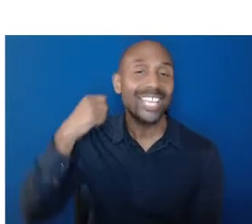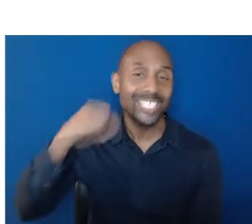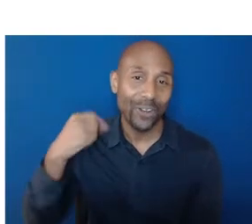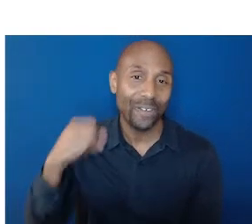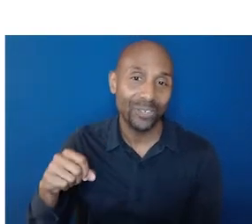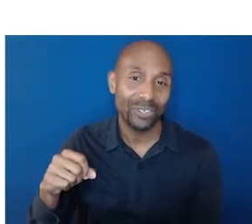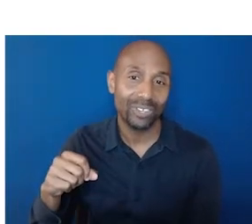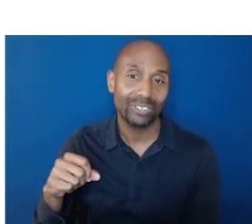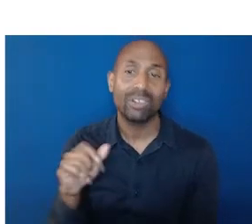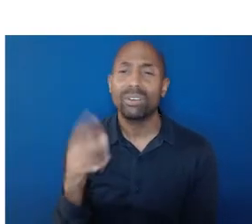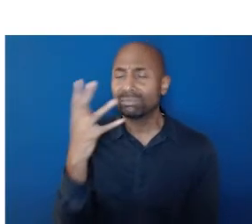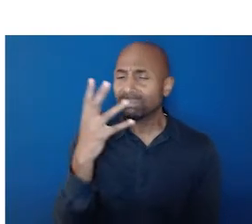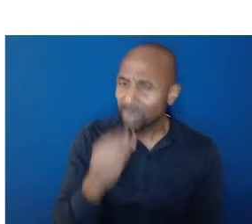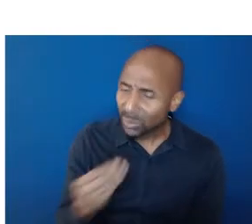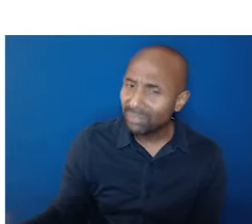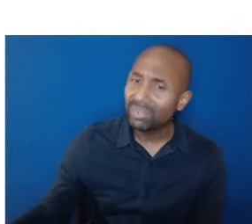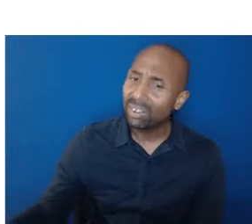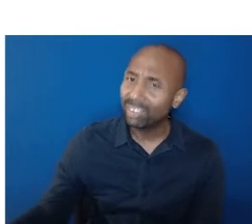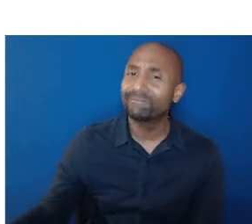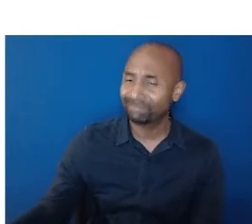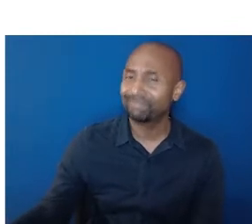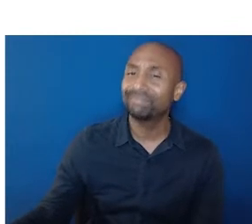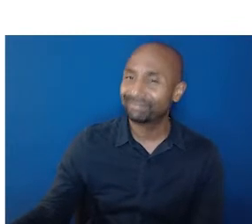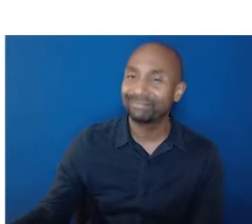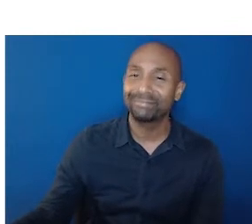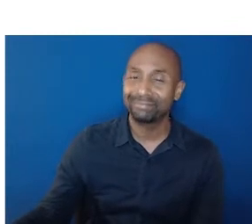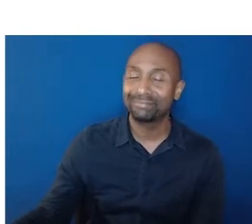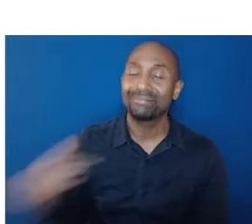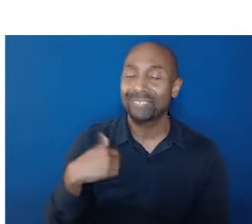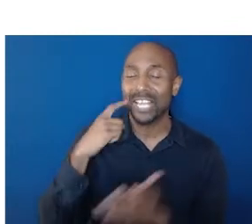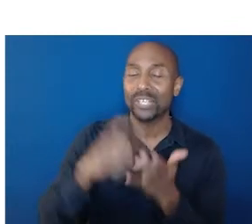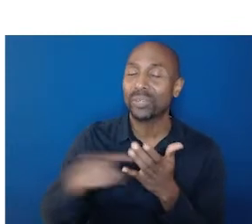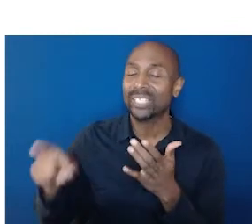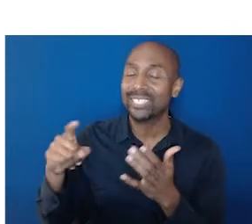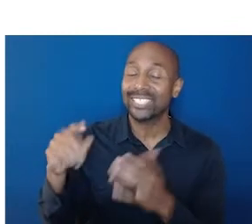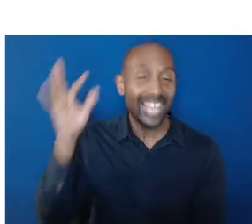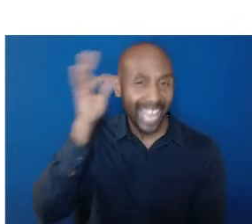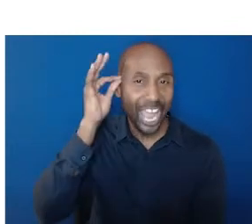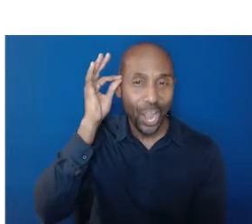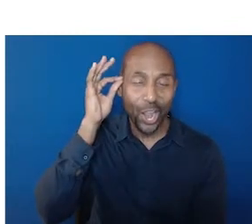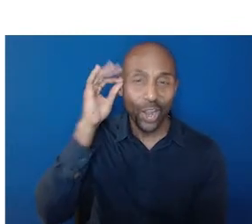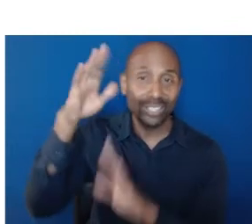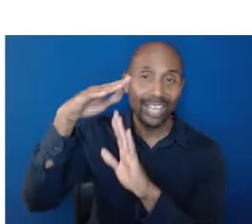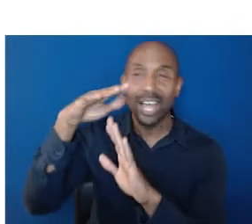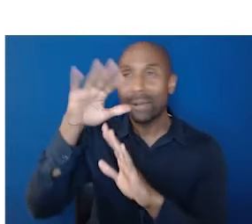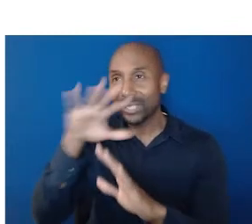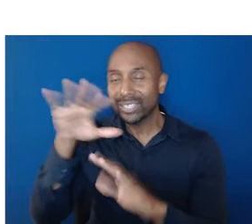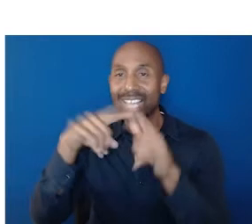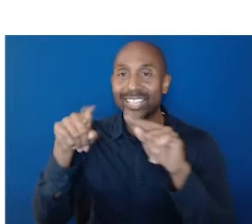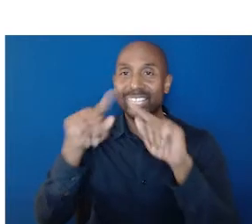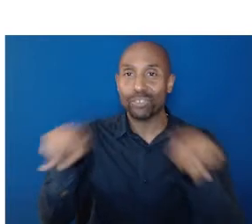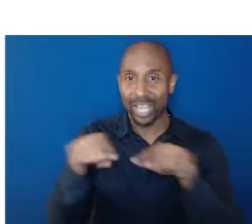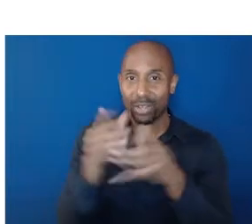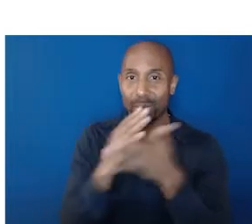it looks, I can see the hair at the top, and then the triangular